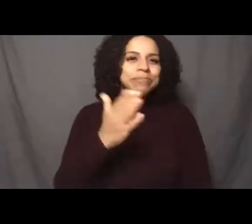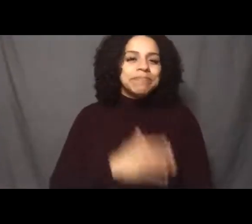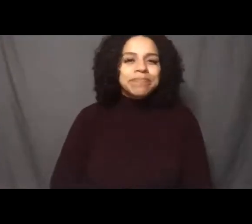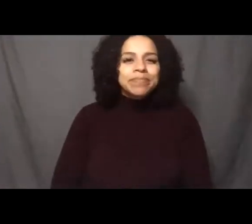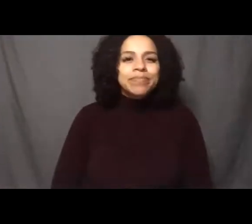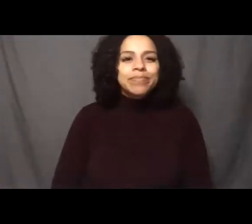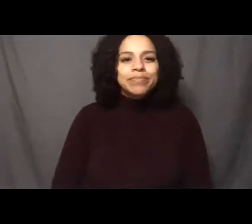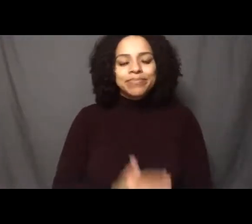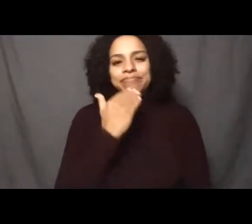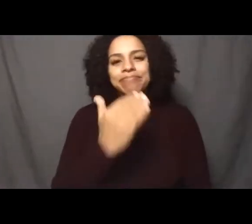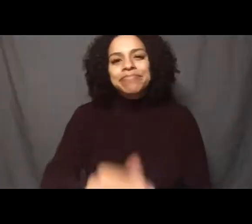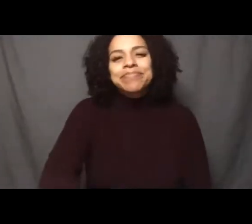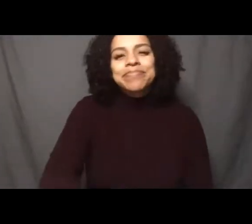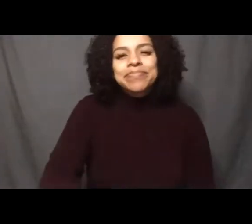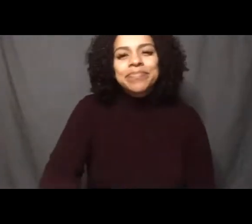Thank you.